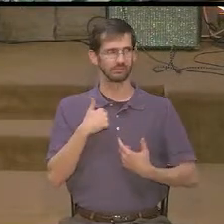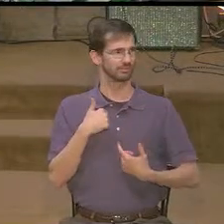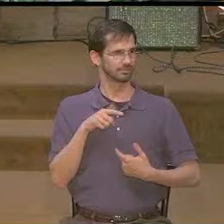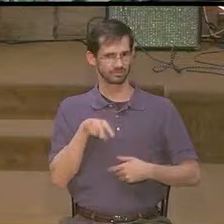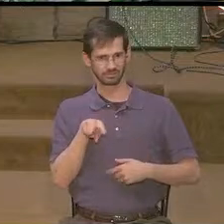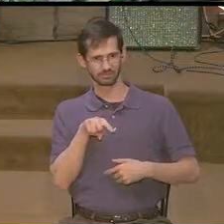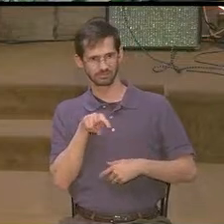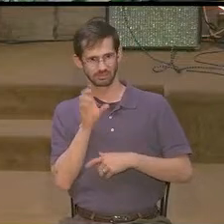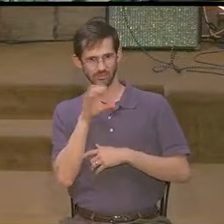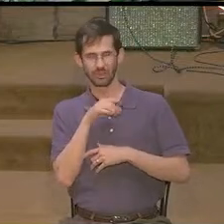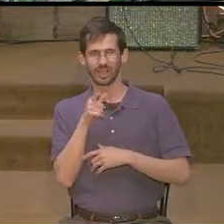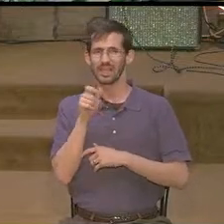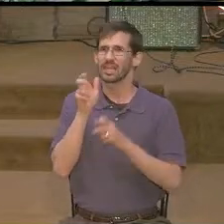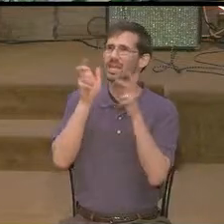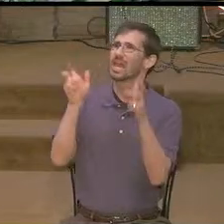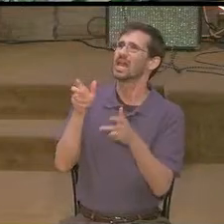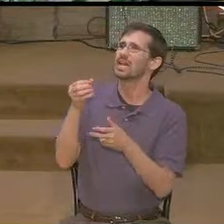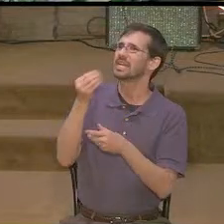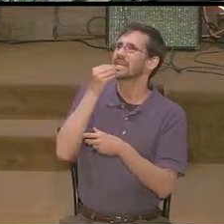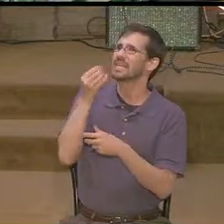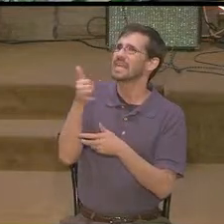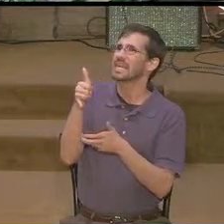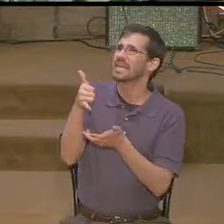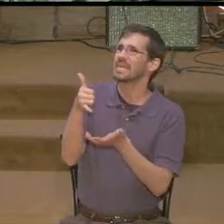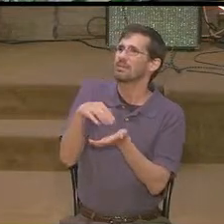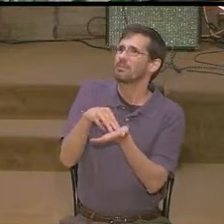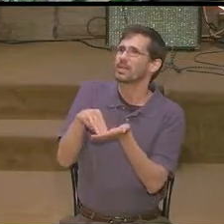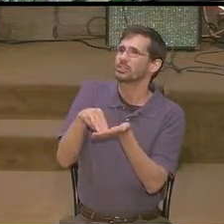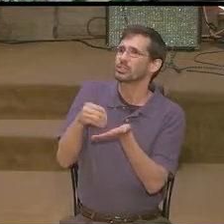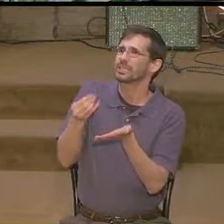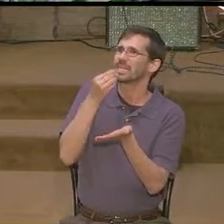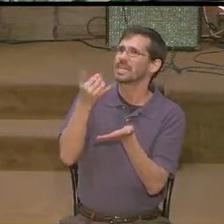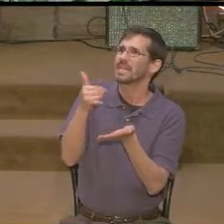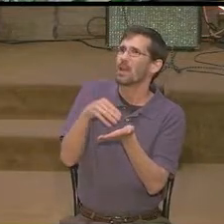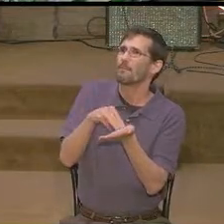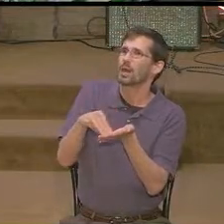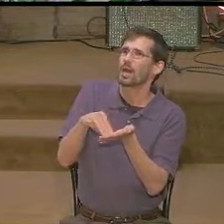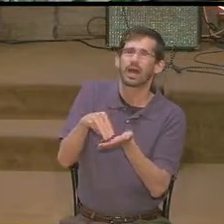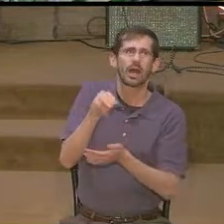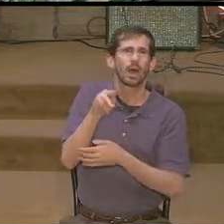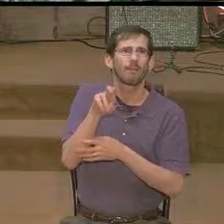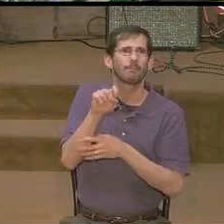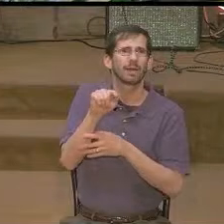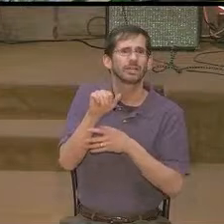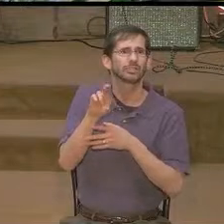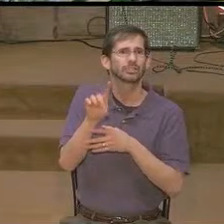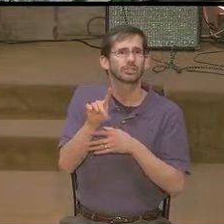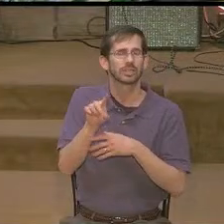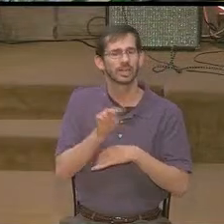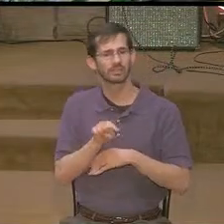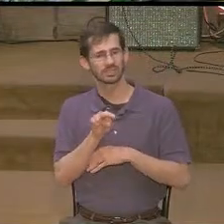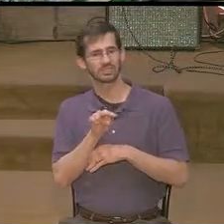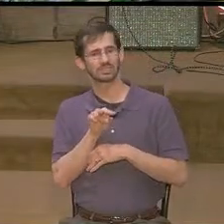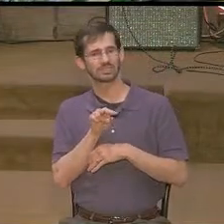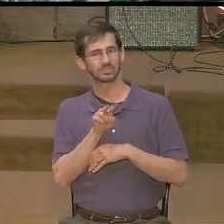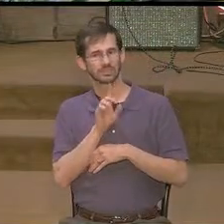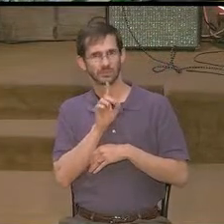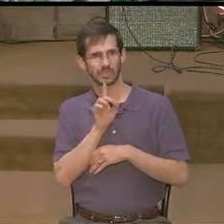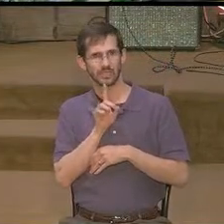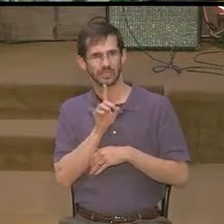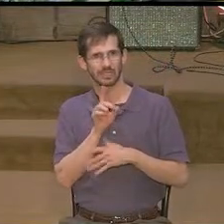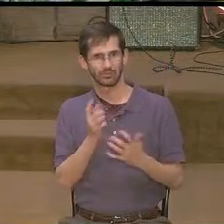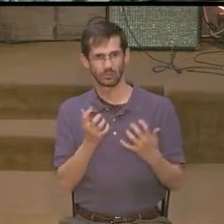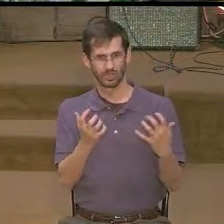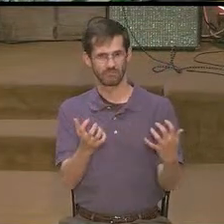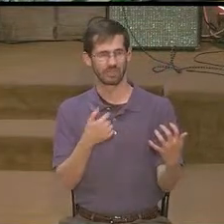They started yelling, "Eat mustard! Eat mustard!" Like, right, you know. I'm like, really? Like, right in front of all